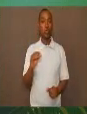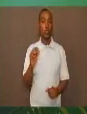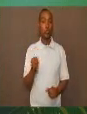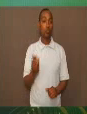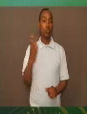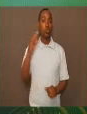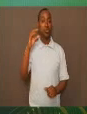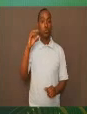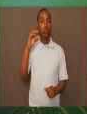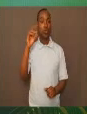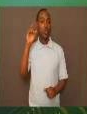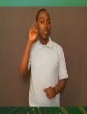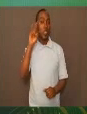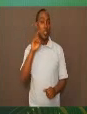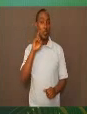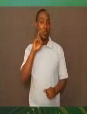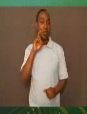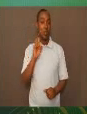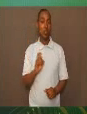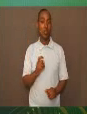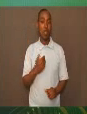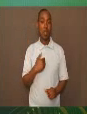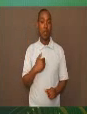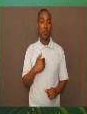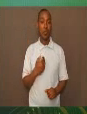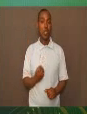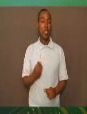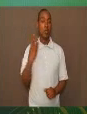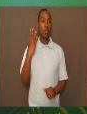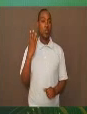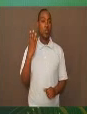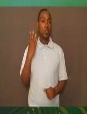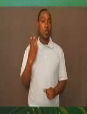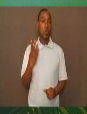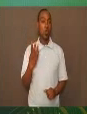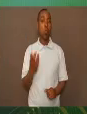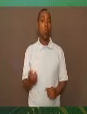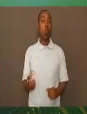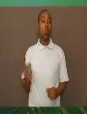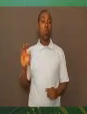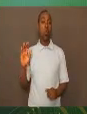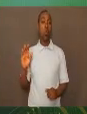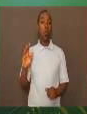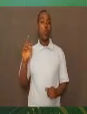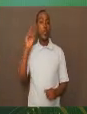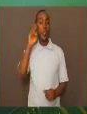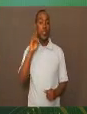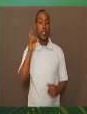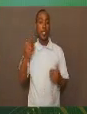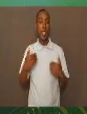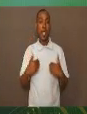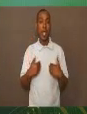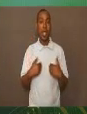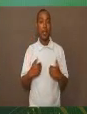sexually active with, the more likely you are to engage in sex with